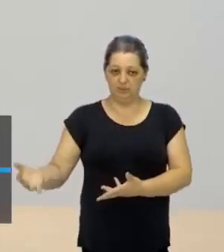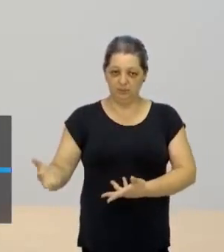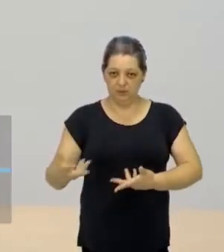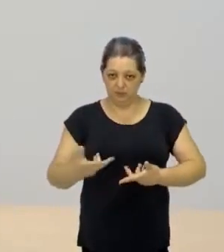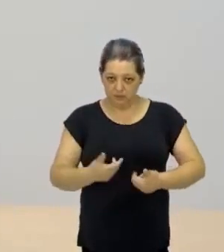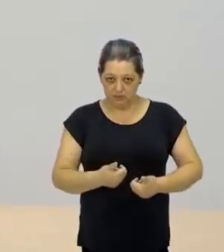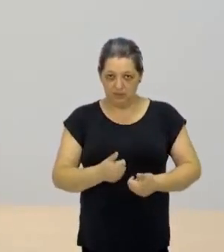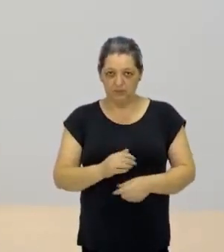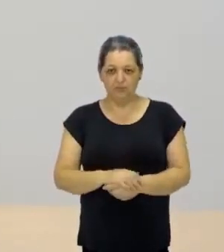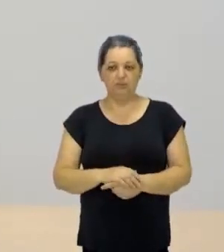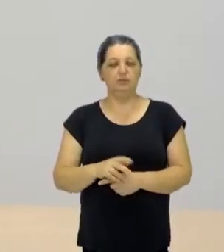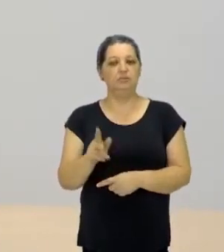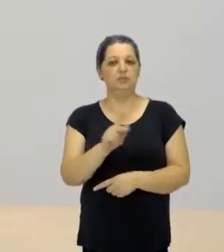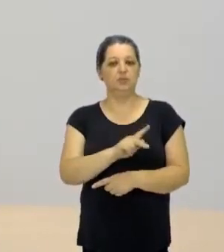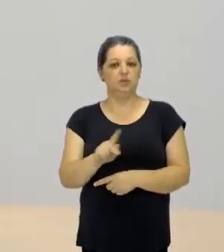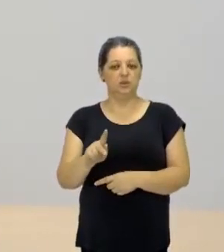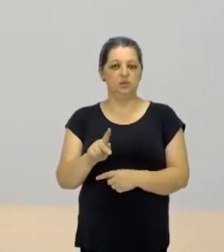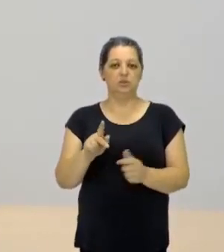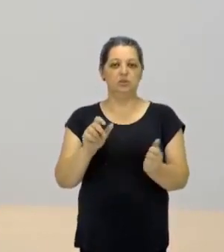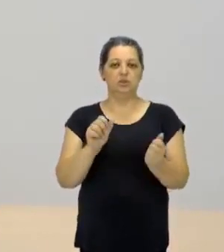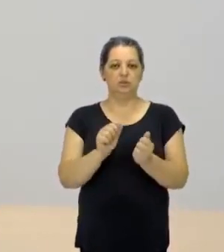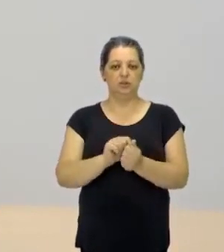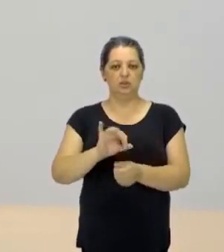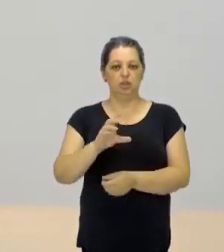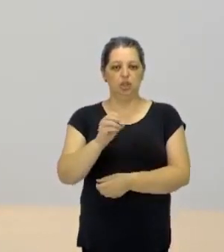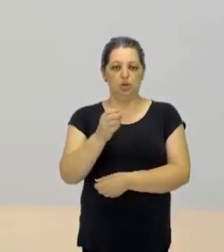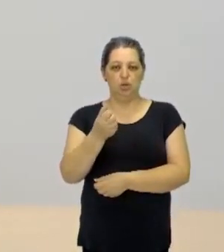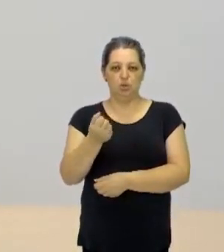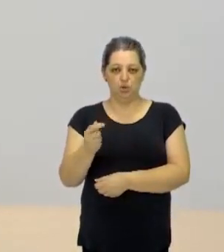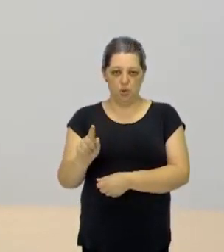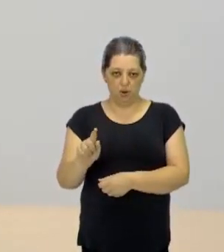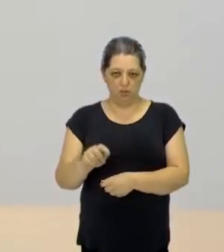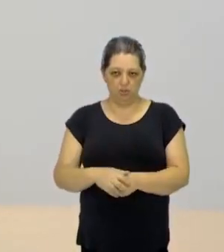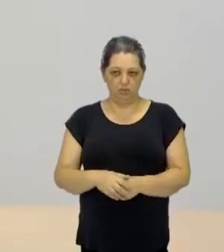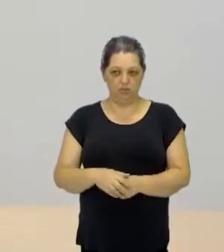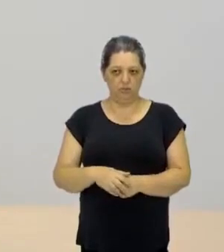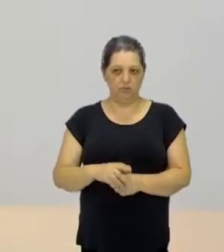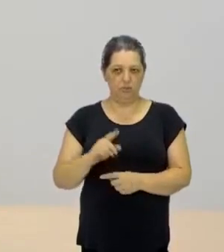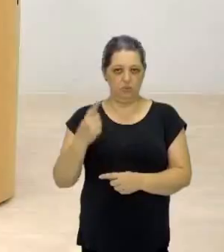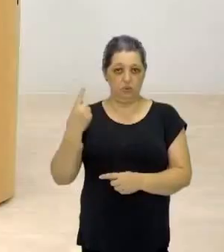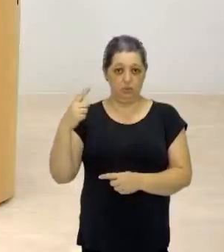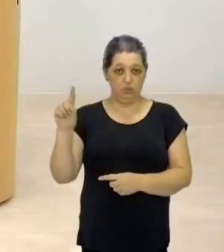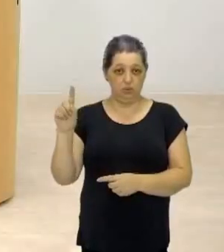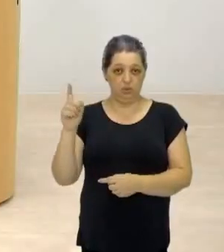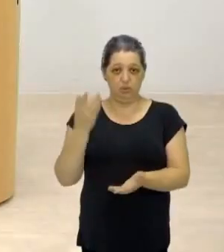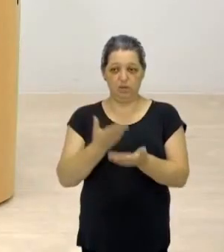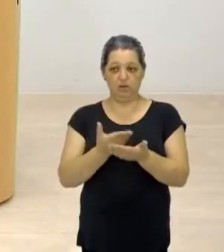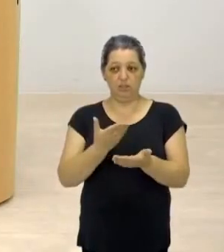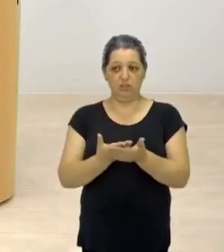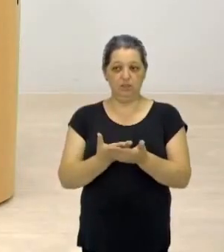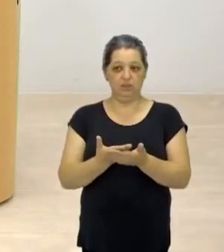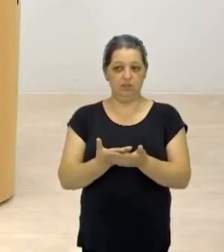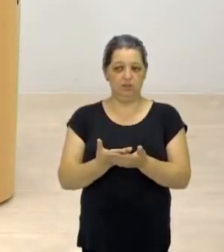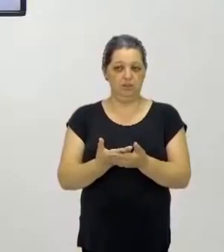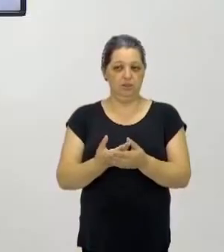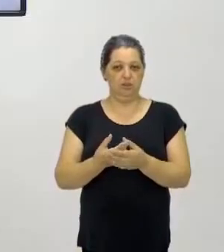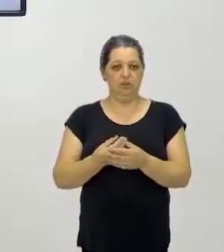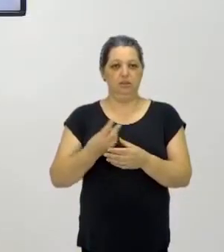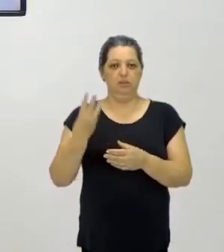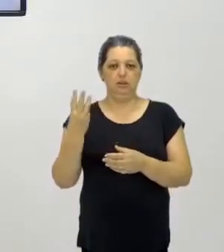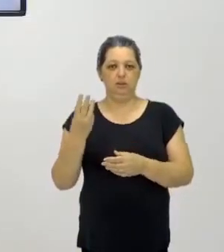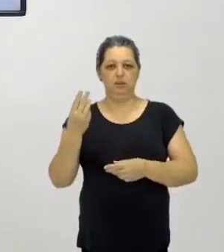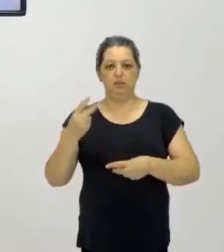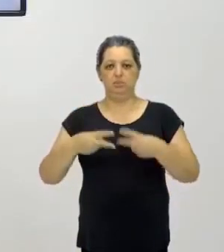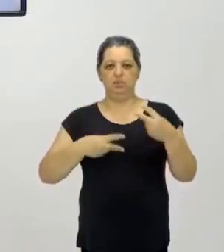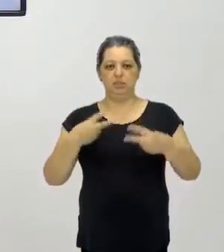be here with you, João. Thank you for being here. The last class of the quarter. Yes, that's it, the last class of